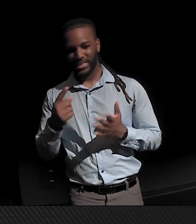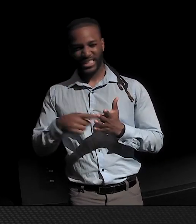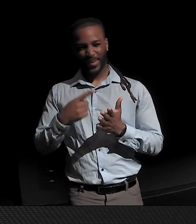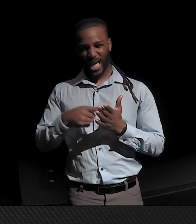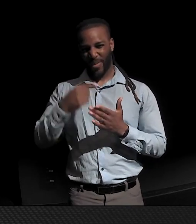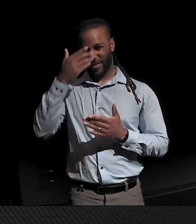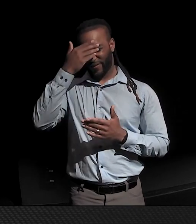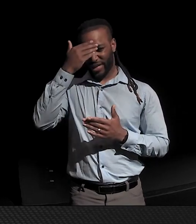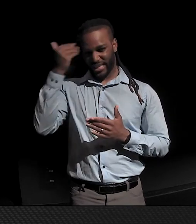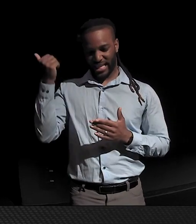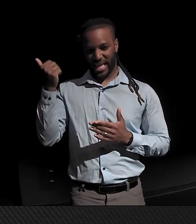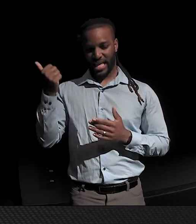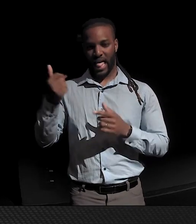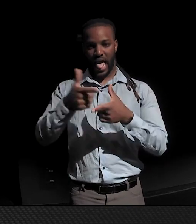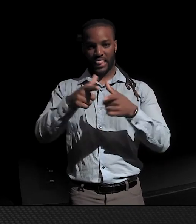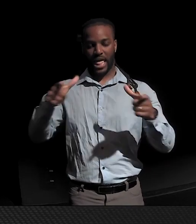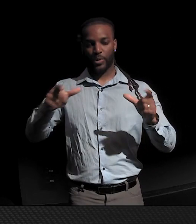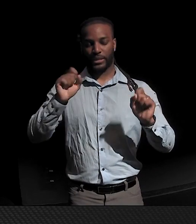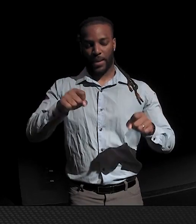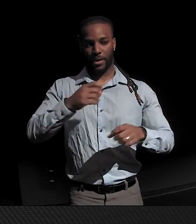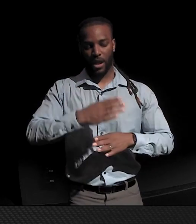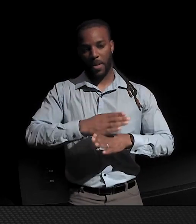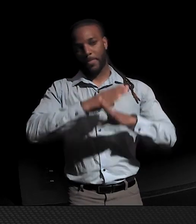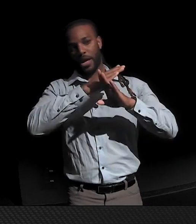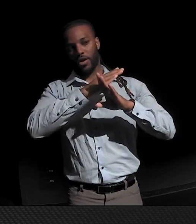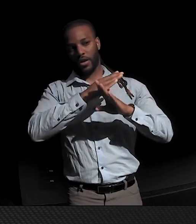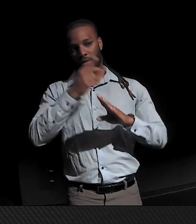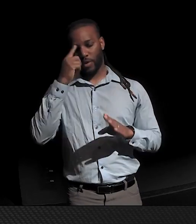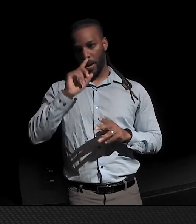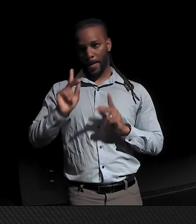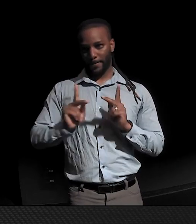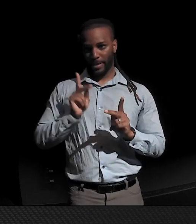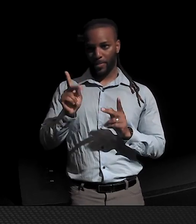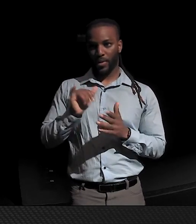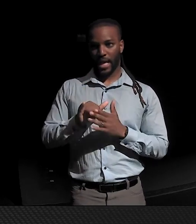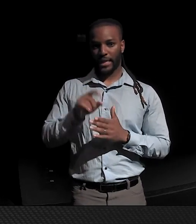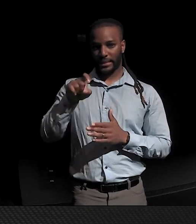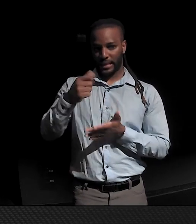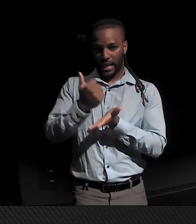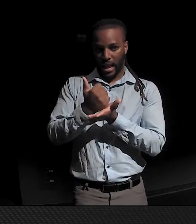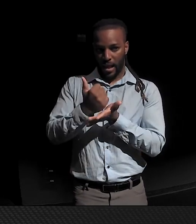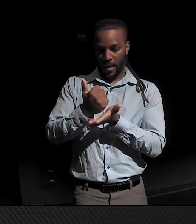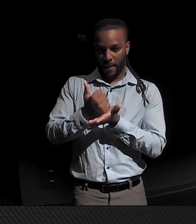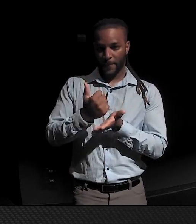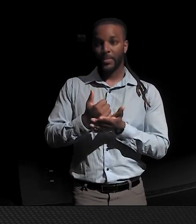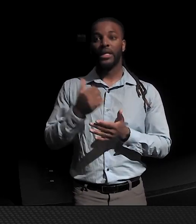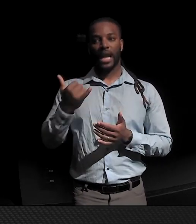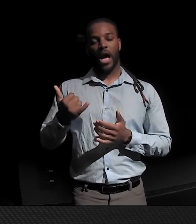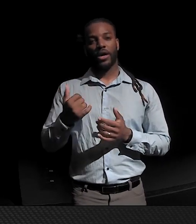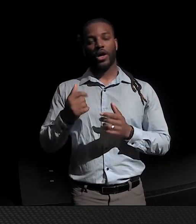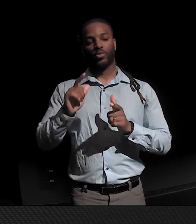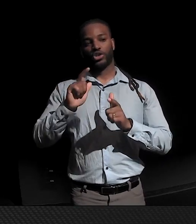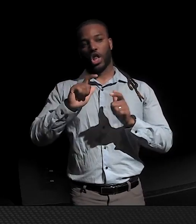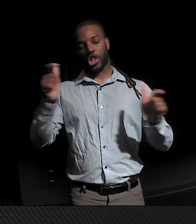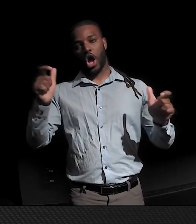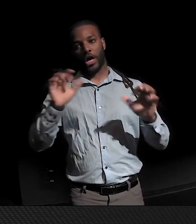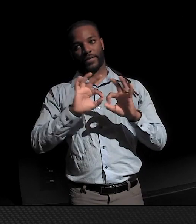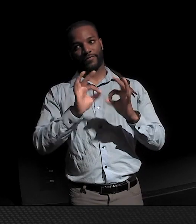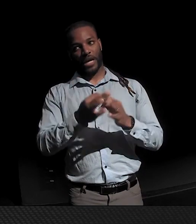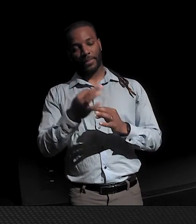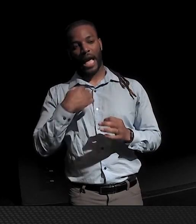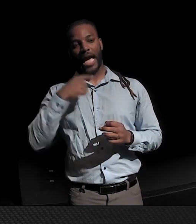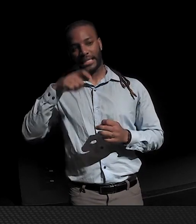forget what a barrier language can be for people that are in need of assistance. Now, it was a large family. I needed